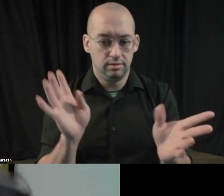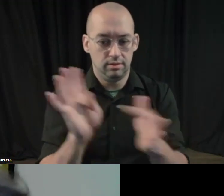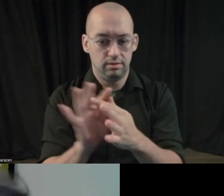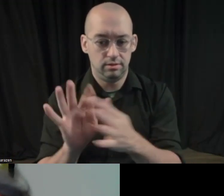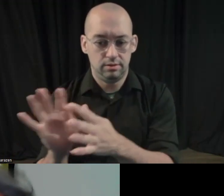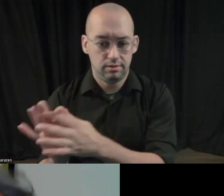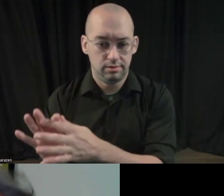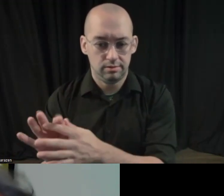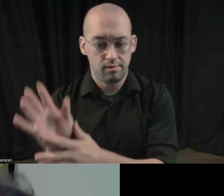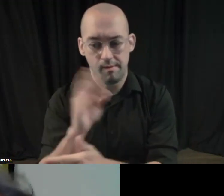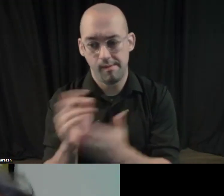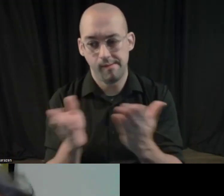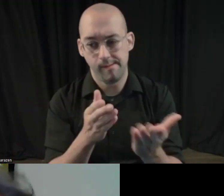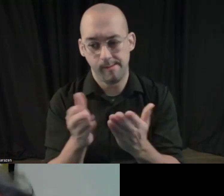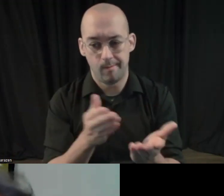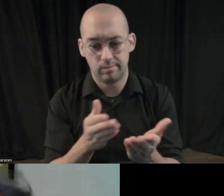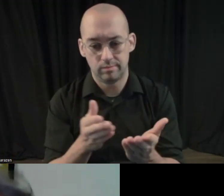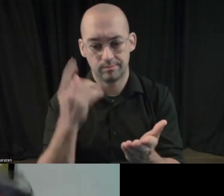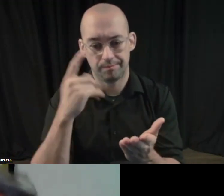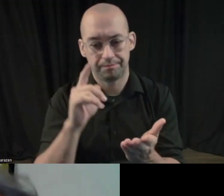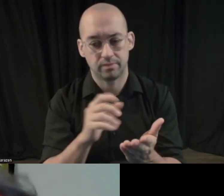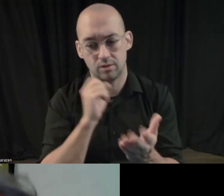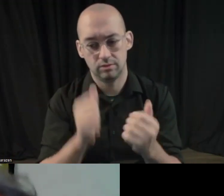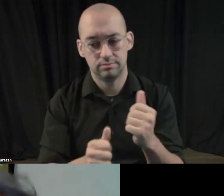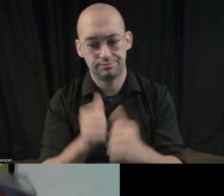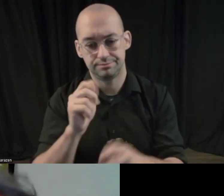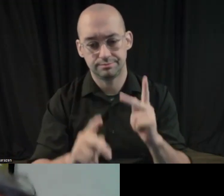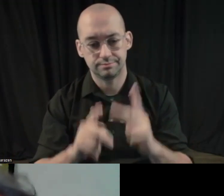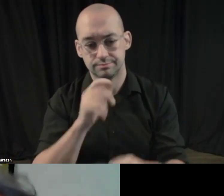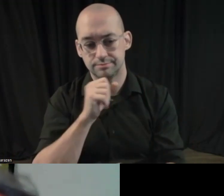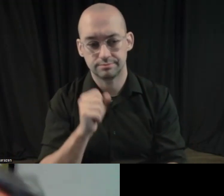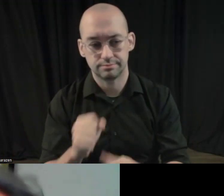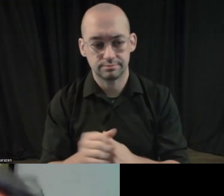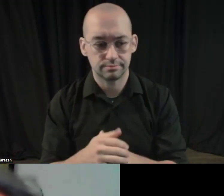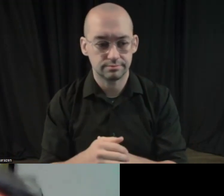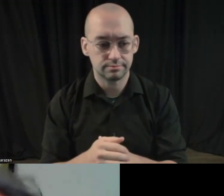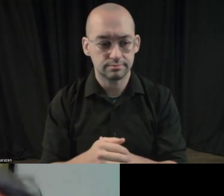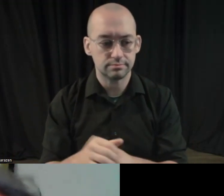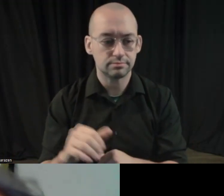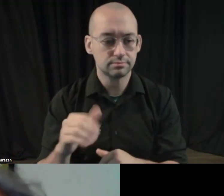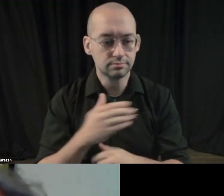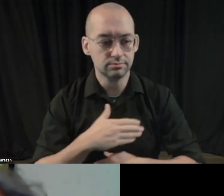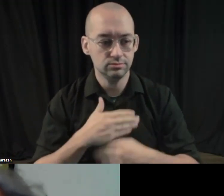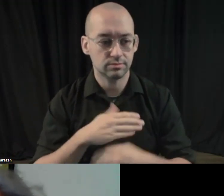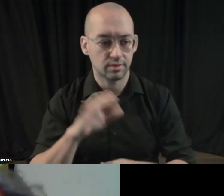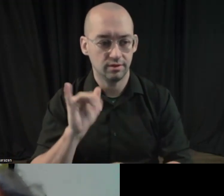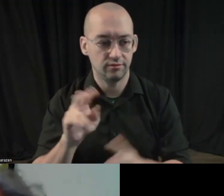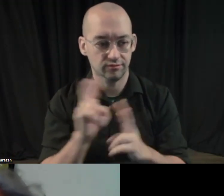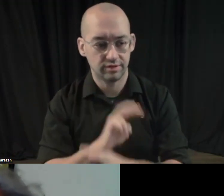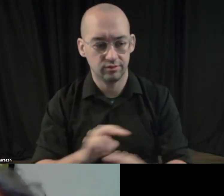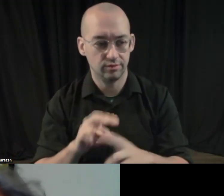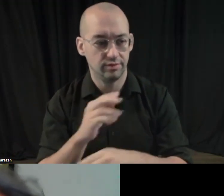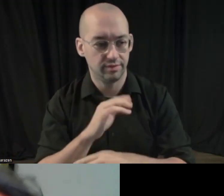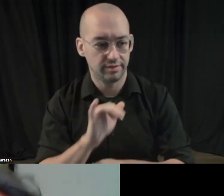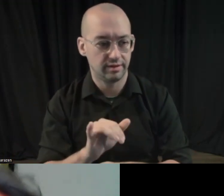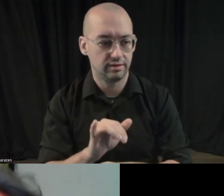and services for the elders that are aging. So I appreciate that and value that. And I think the format that